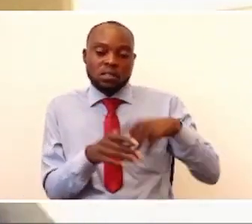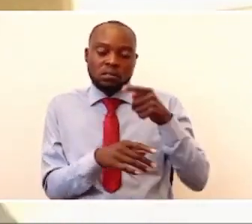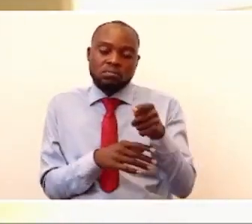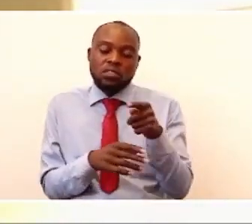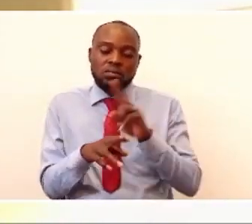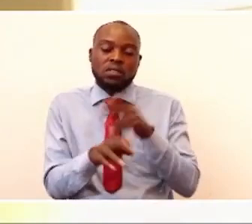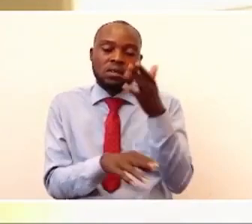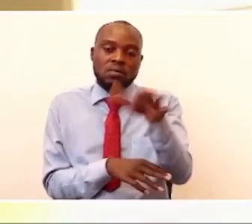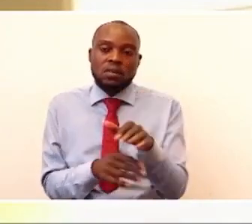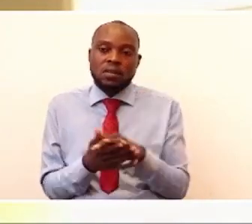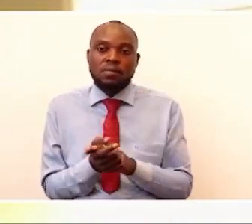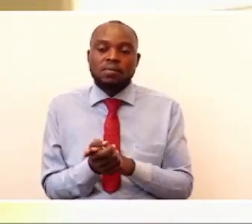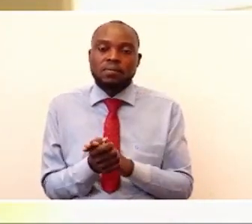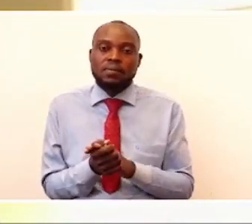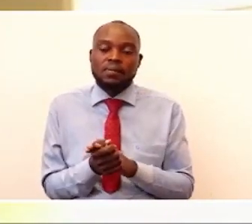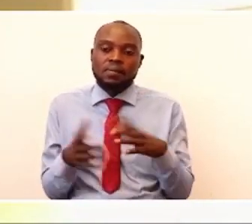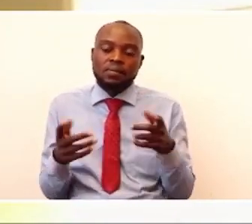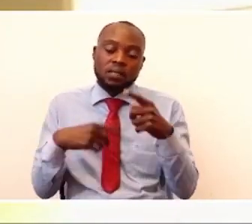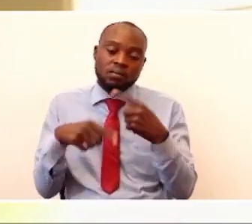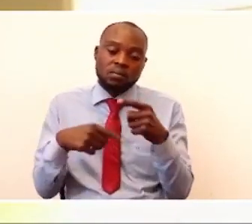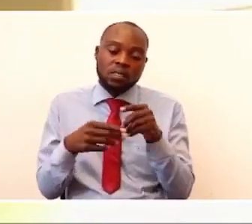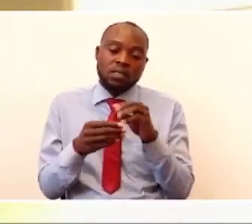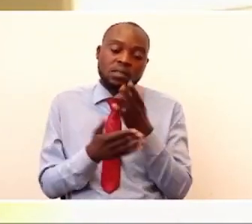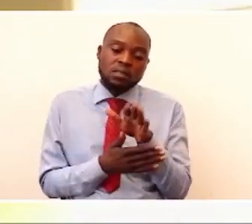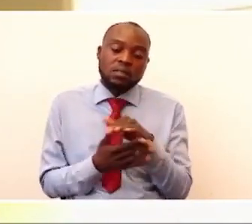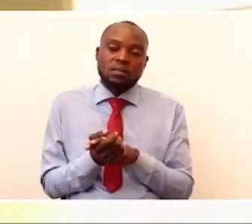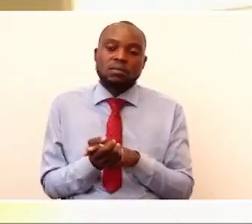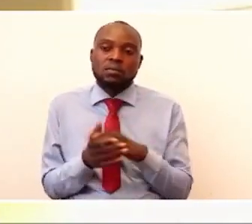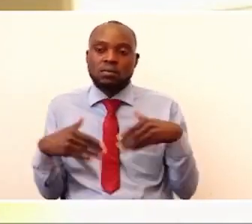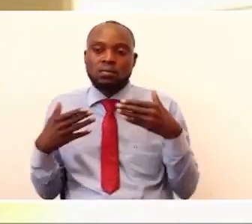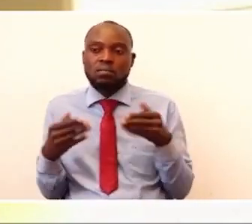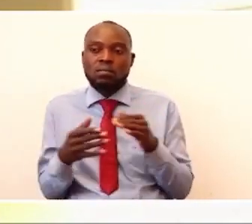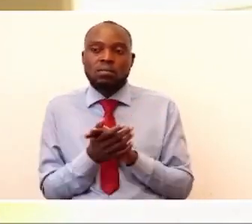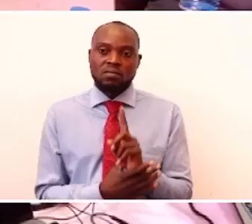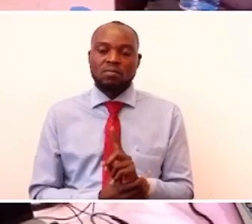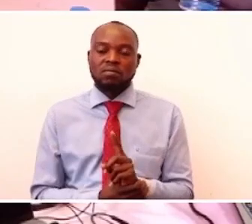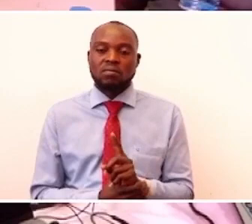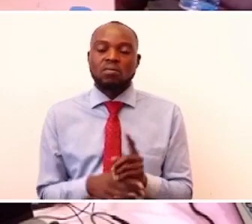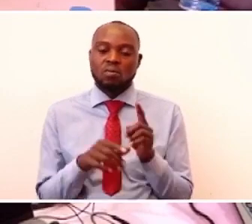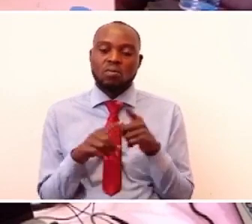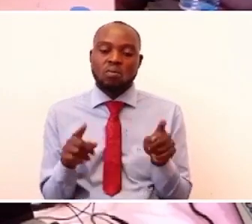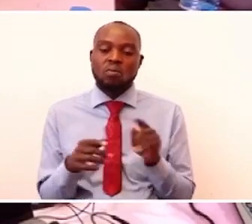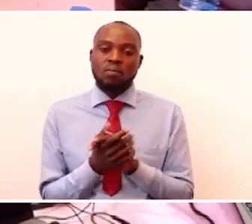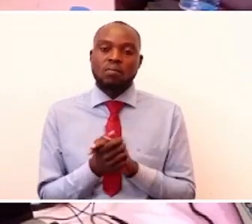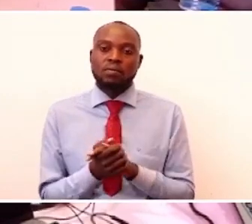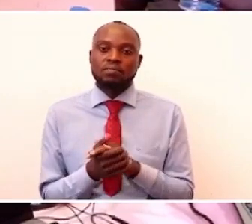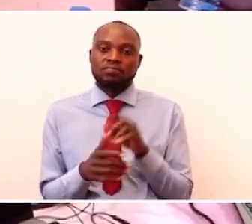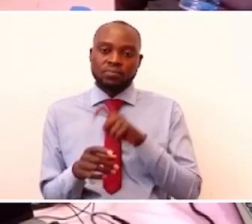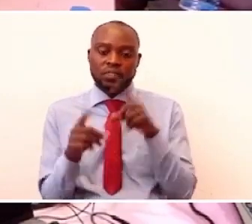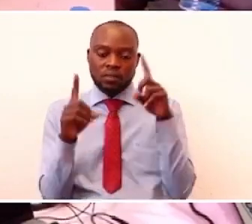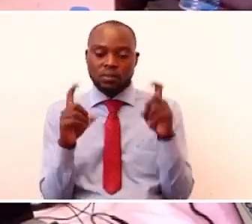space for other speakers to speak, and I'm happy to come back to it if you would like. Cryptocurrency is based